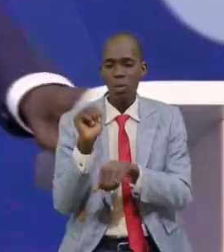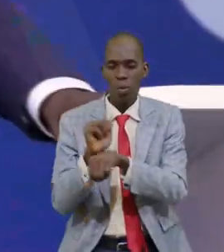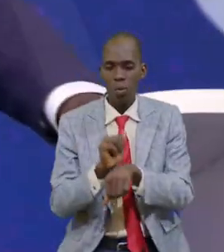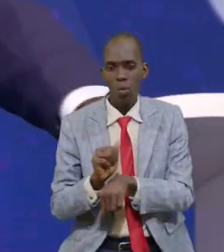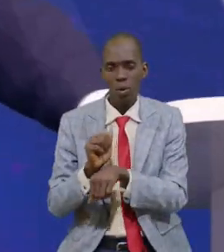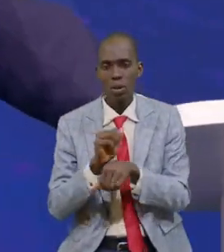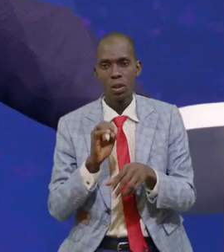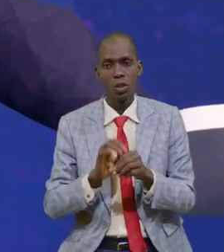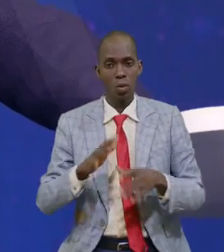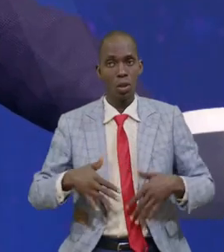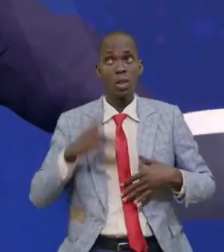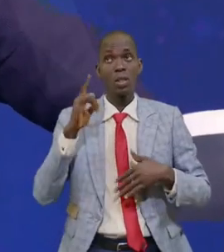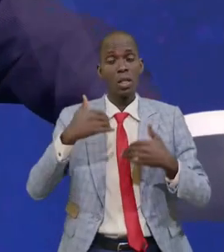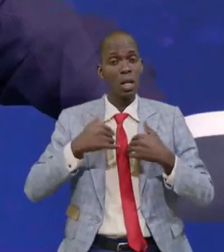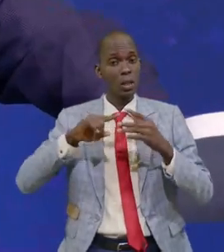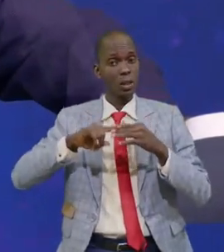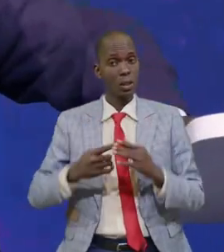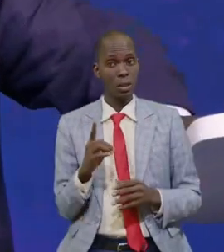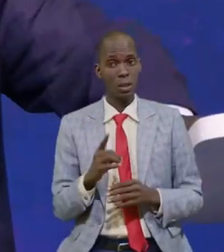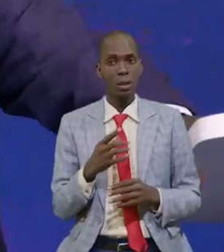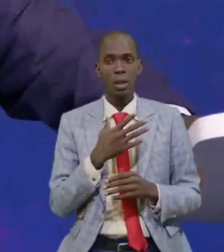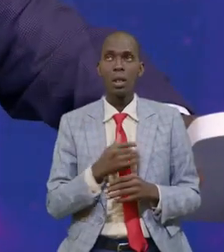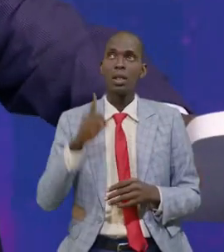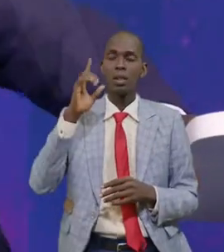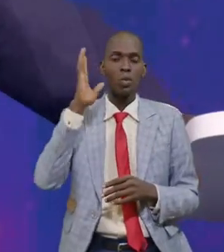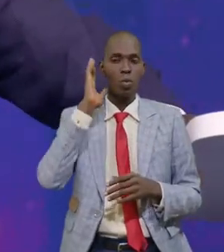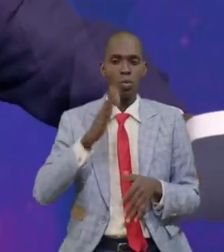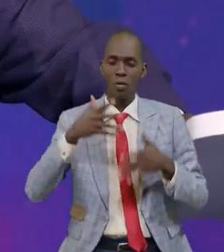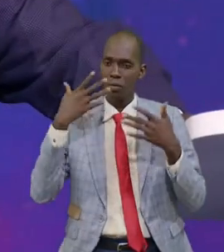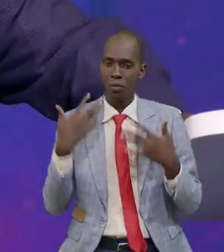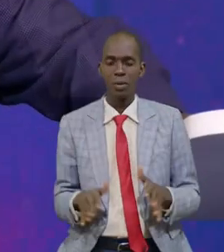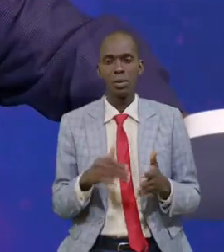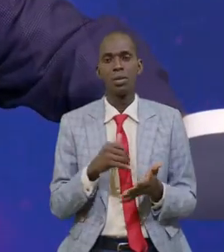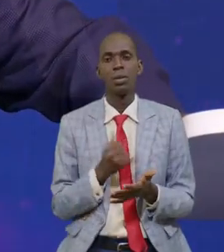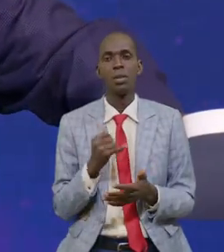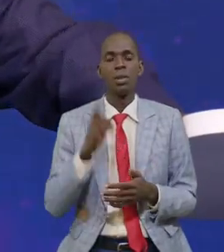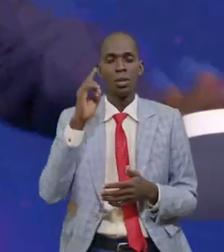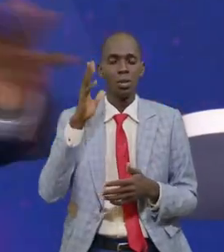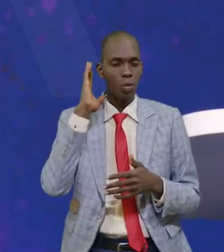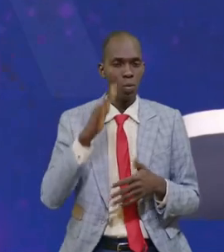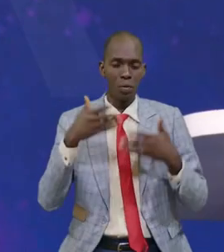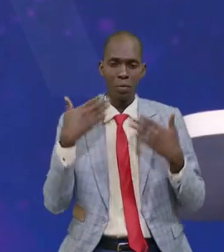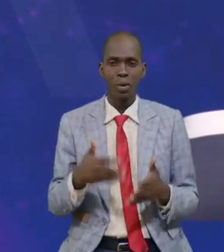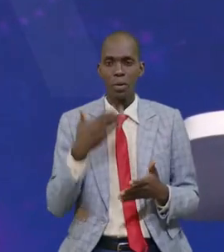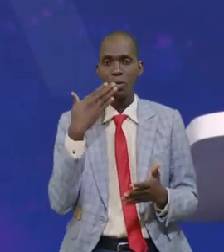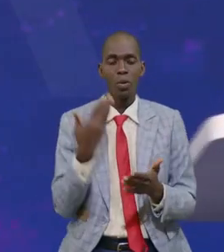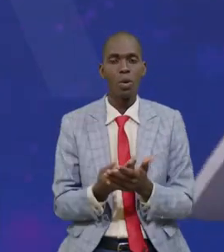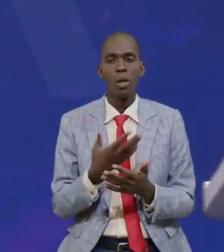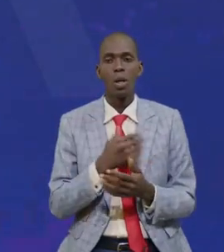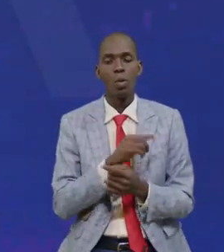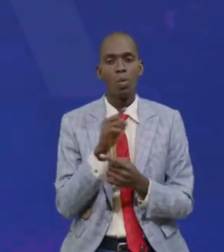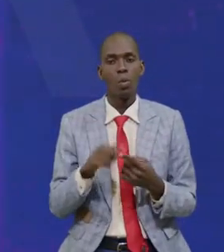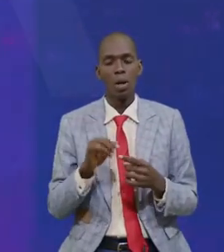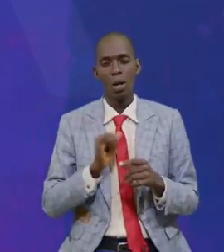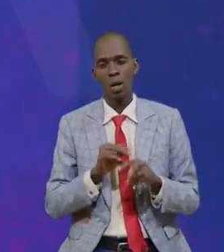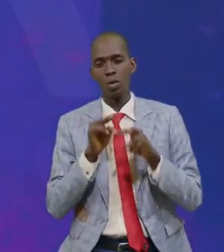started, and he will finish strong. He will finish well. And when I look at you